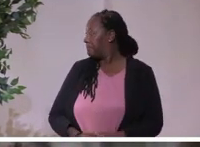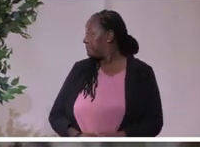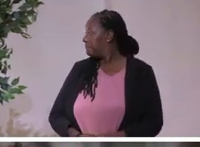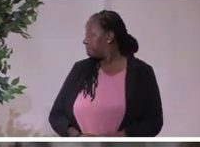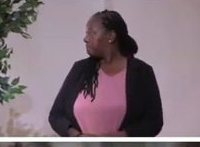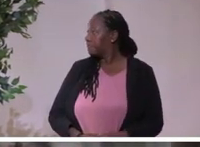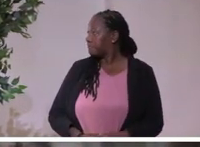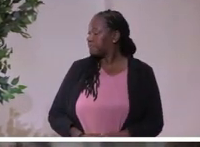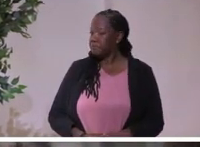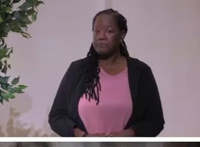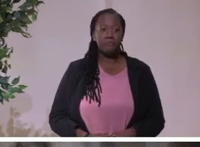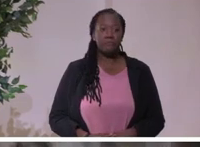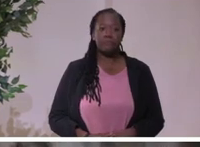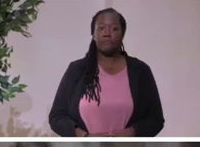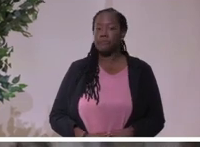Metaverse.